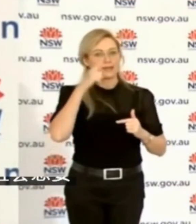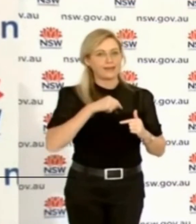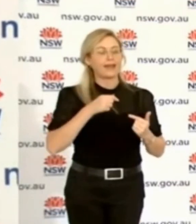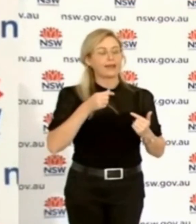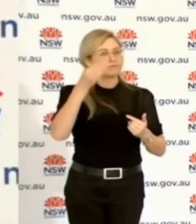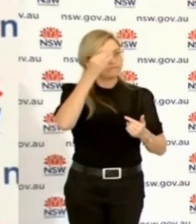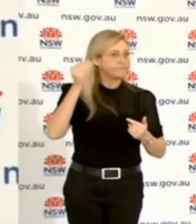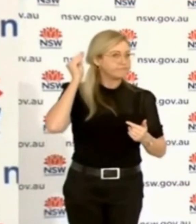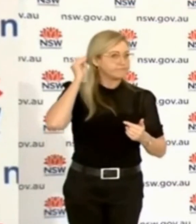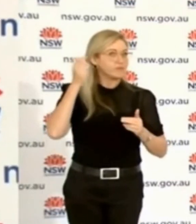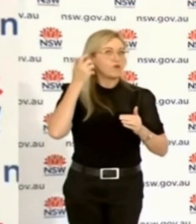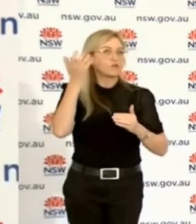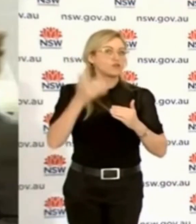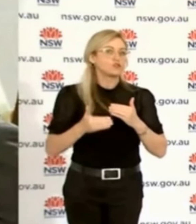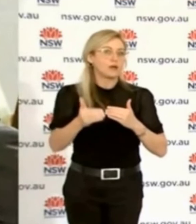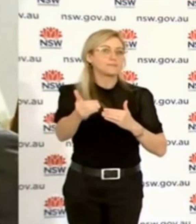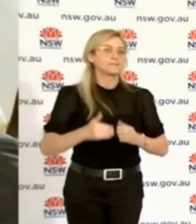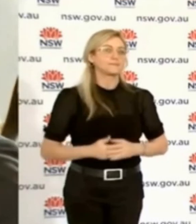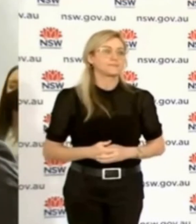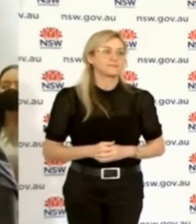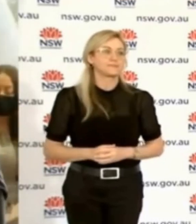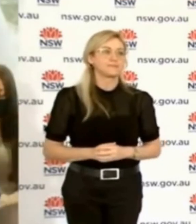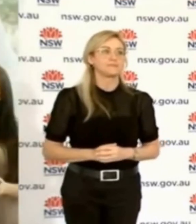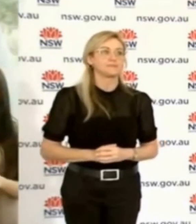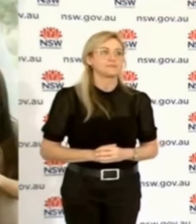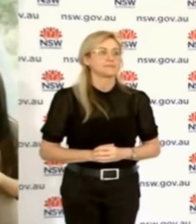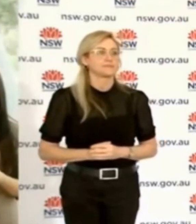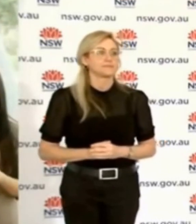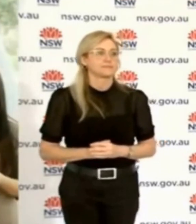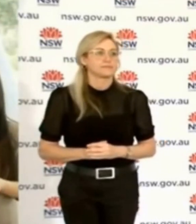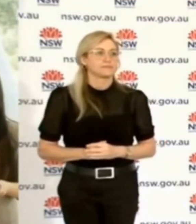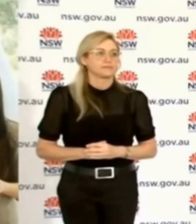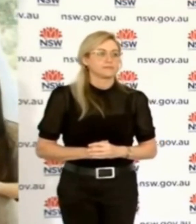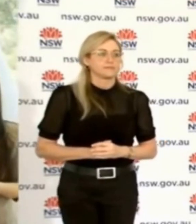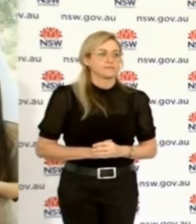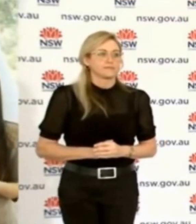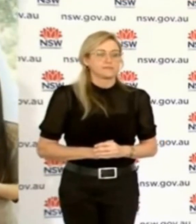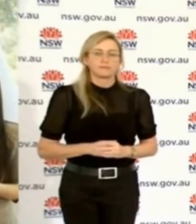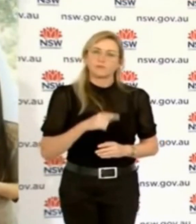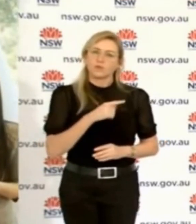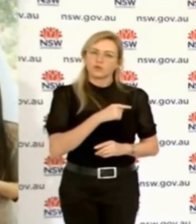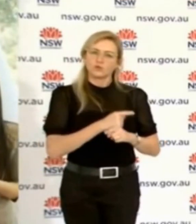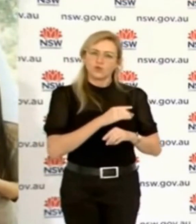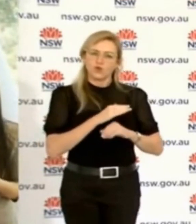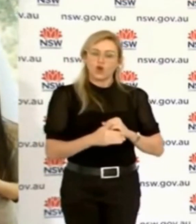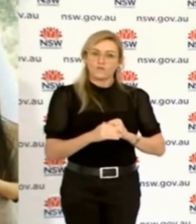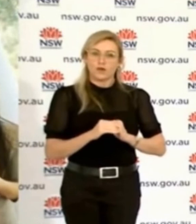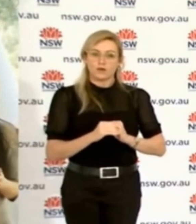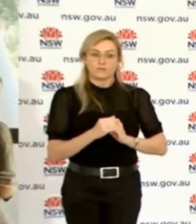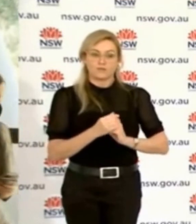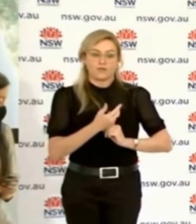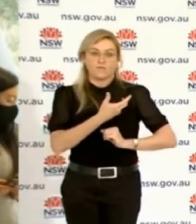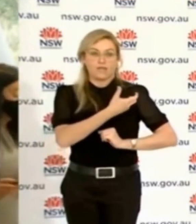Chan, just a couple of days ago you did raise the issue of 2 weeks for the vaccine to take effect, etc. So now you're not factoring